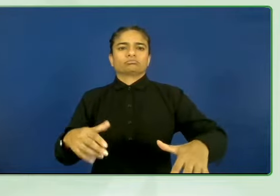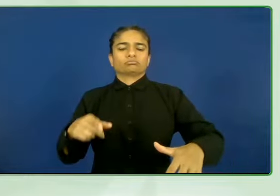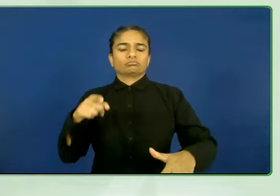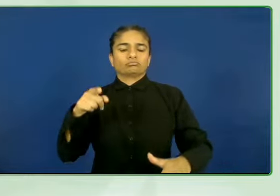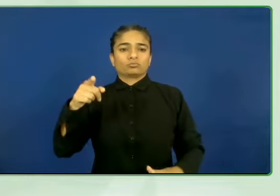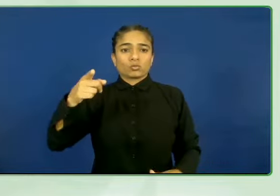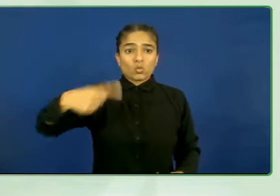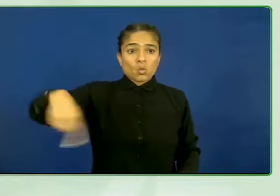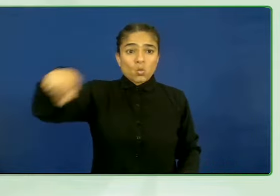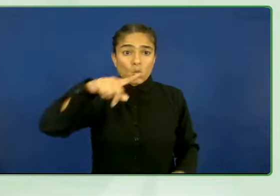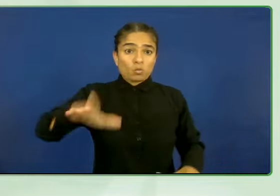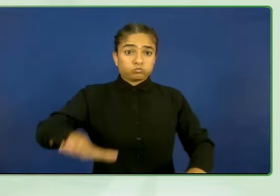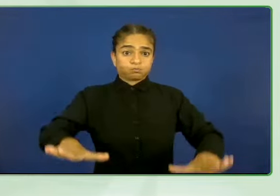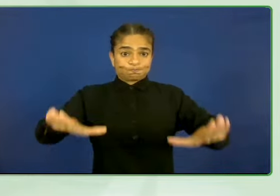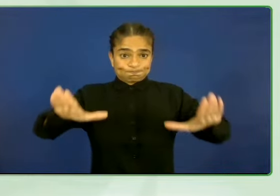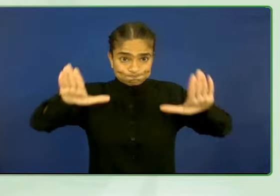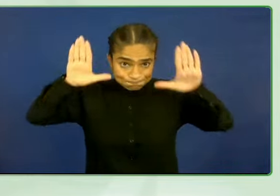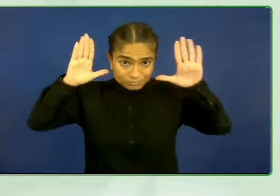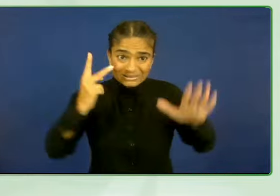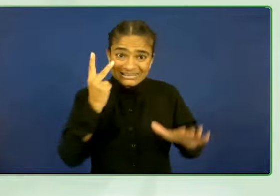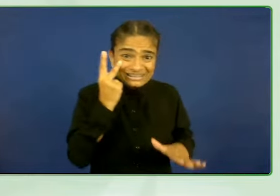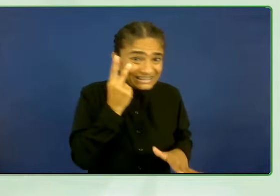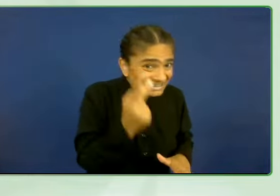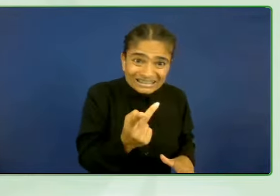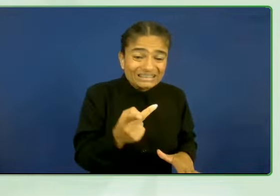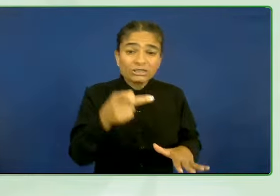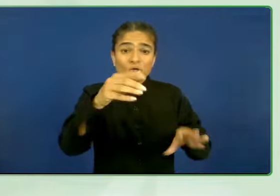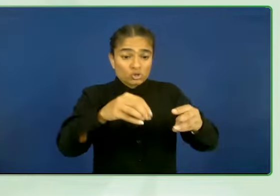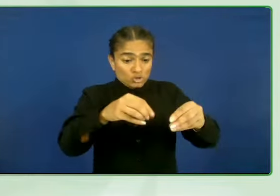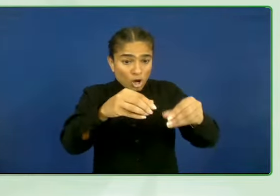touch, you can look, you can